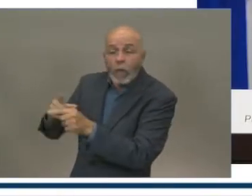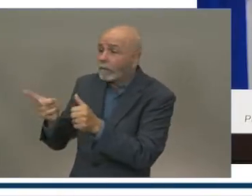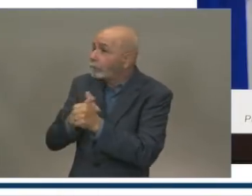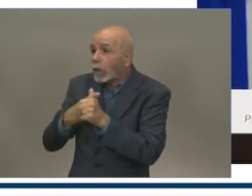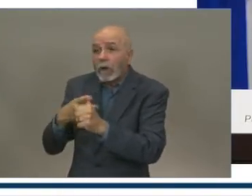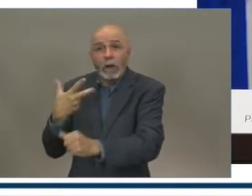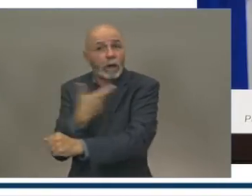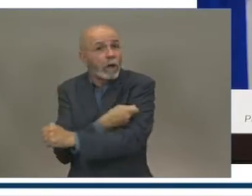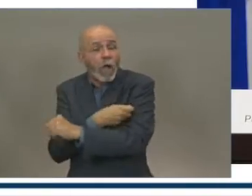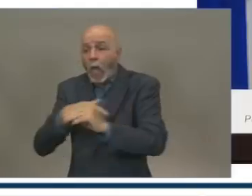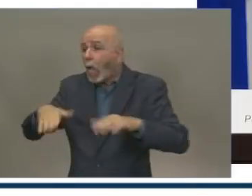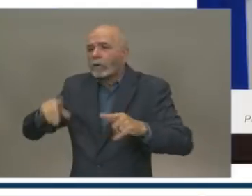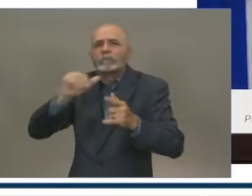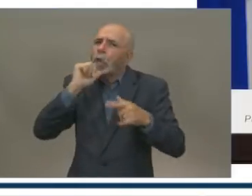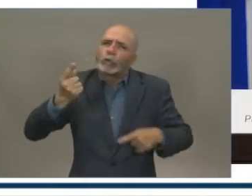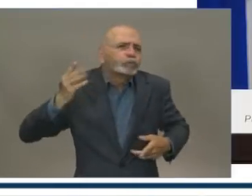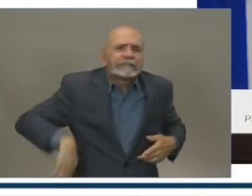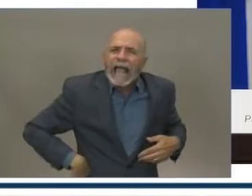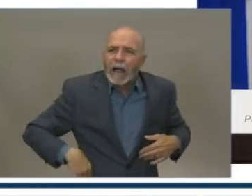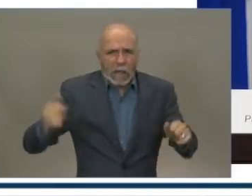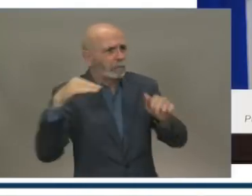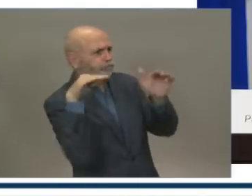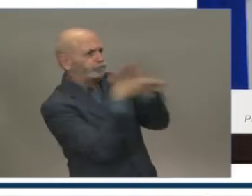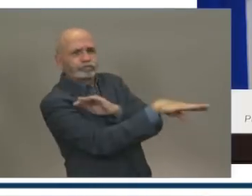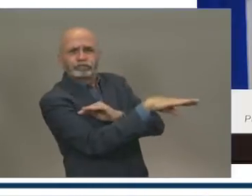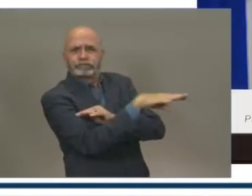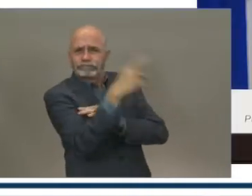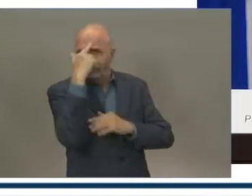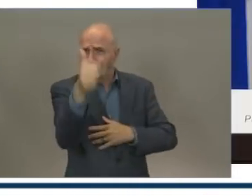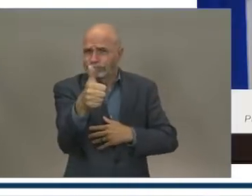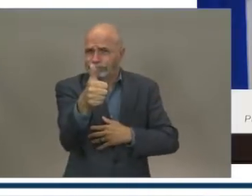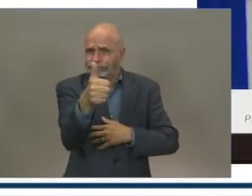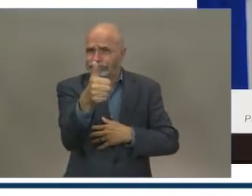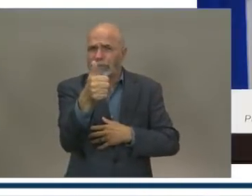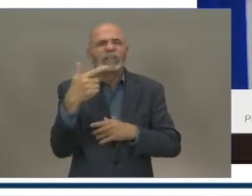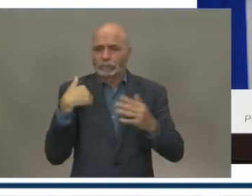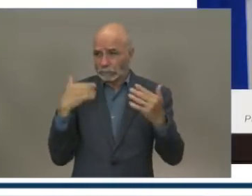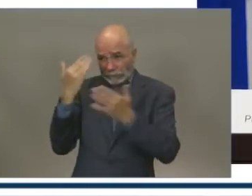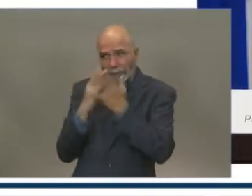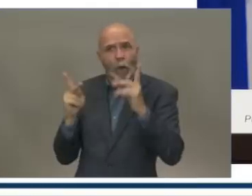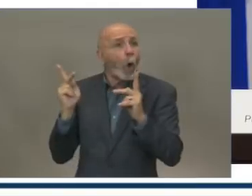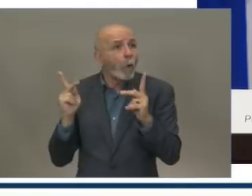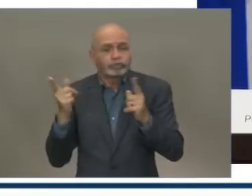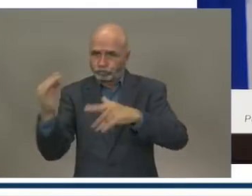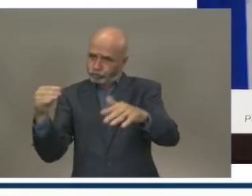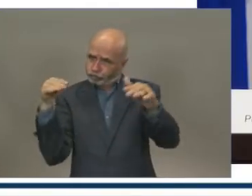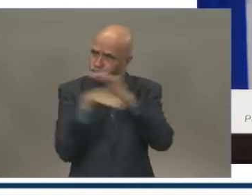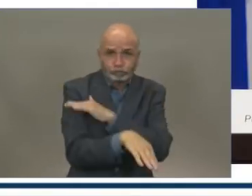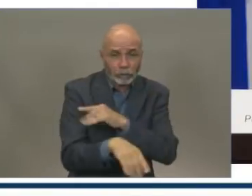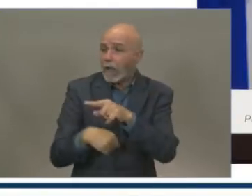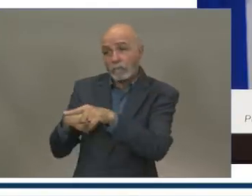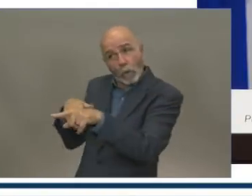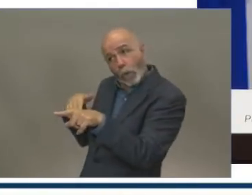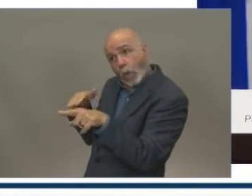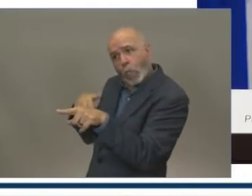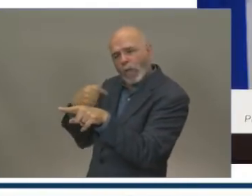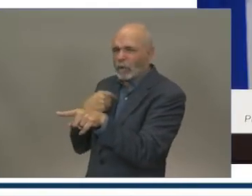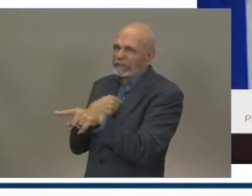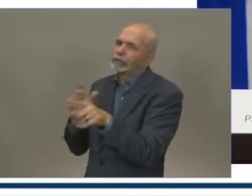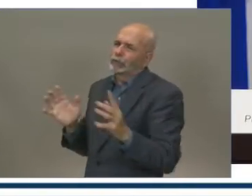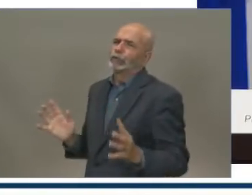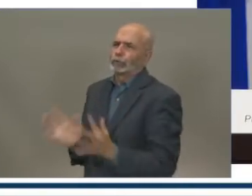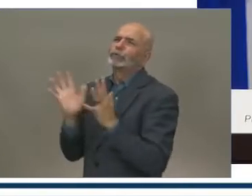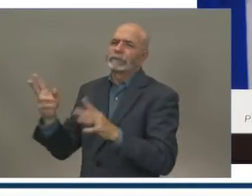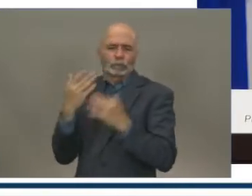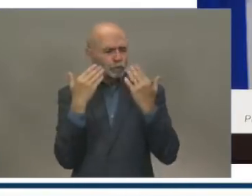that step and getting that first dose, and I thank you. And to those of you that haven't yet, I urge you, book today.